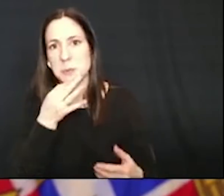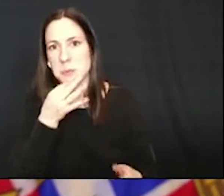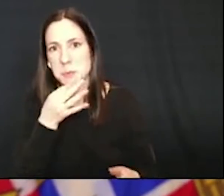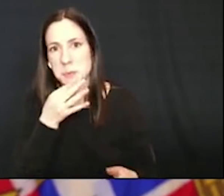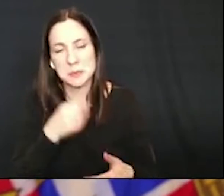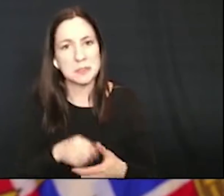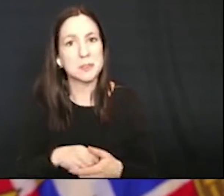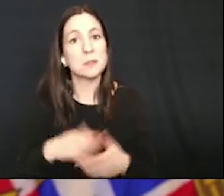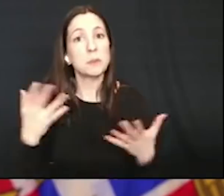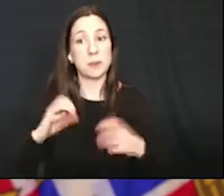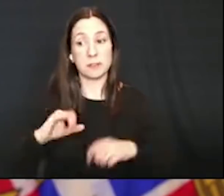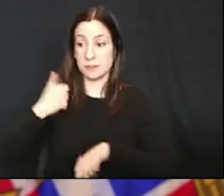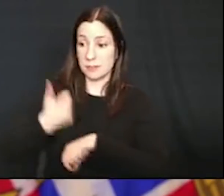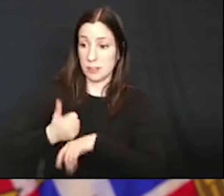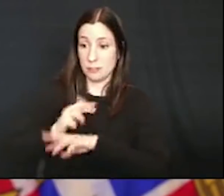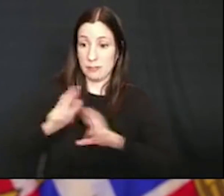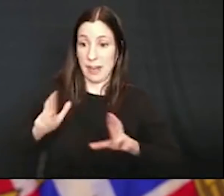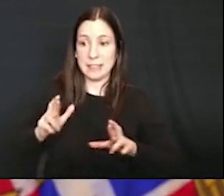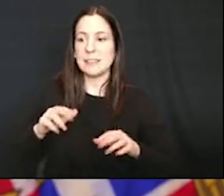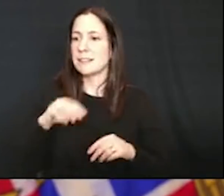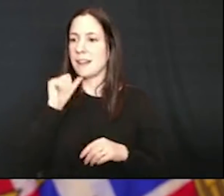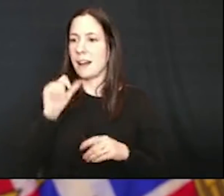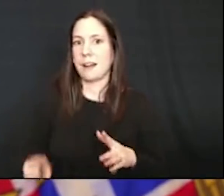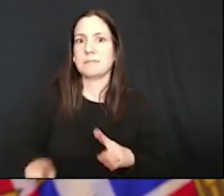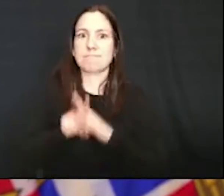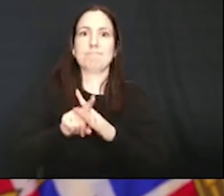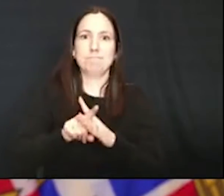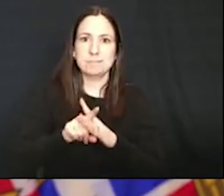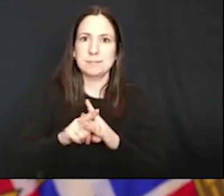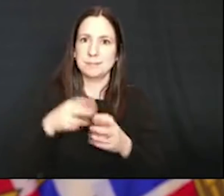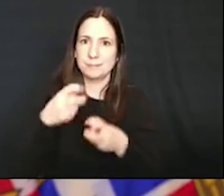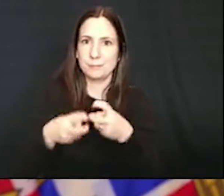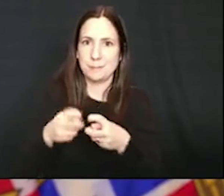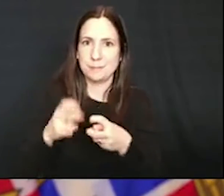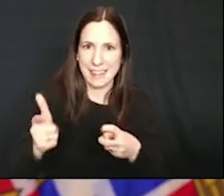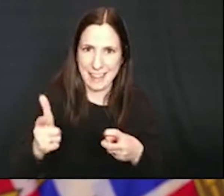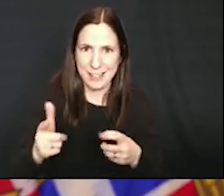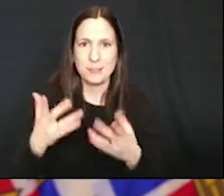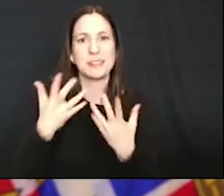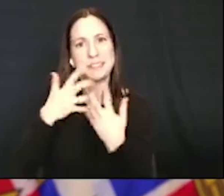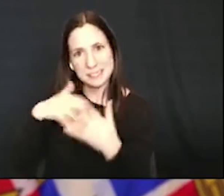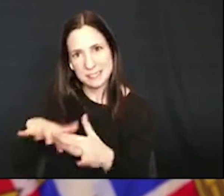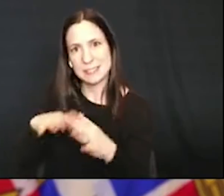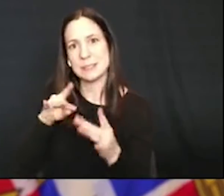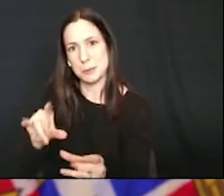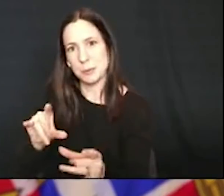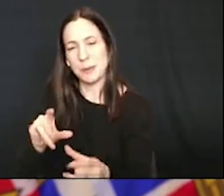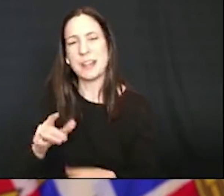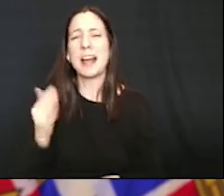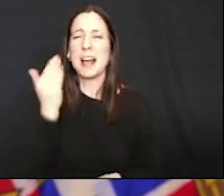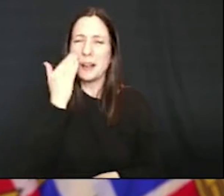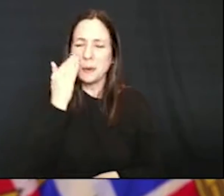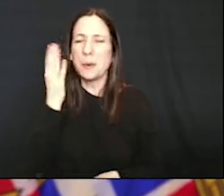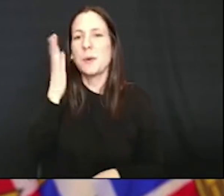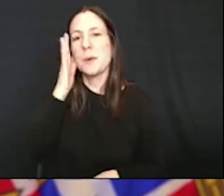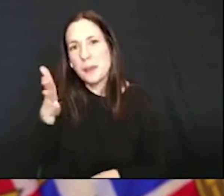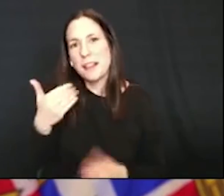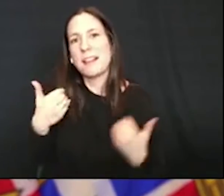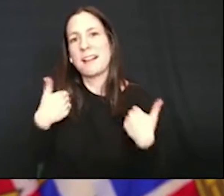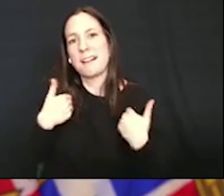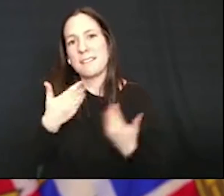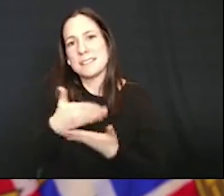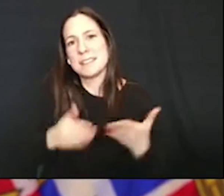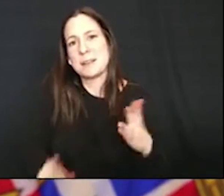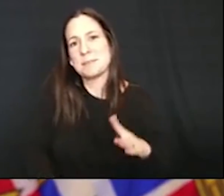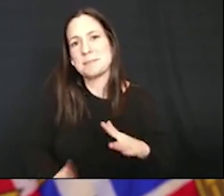have everything in place so that it is as smooth as possible. Having said that, I know that there's going to be glitches, there's going to